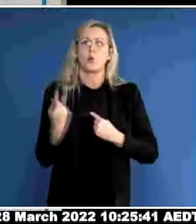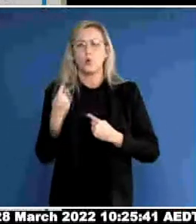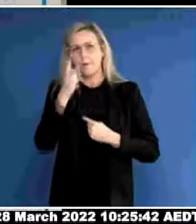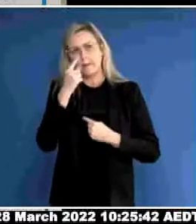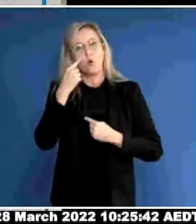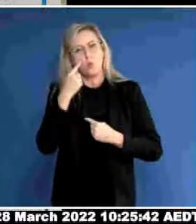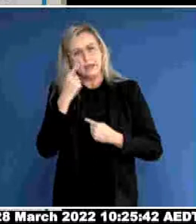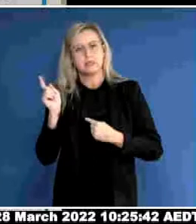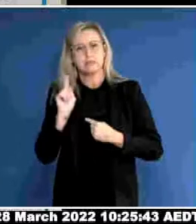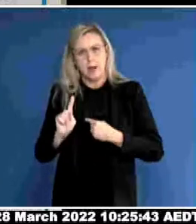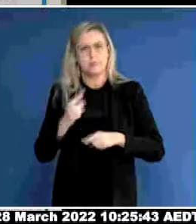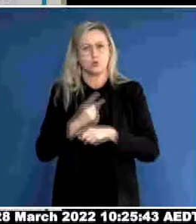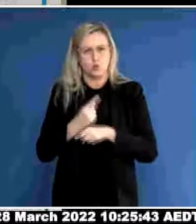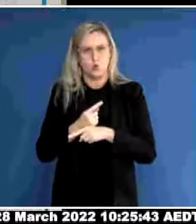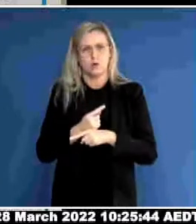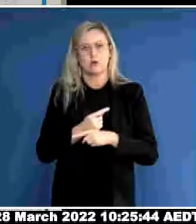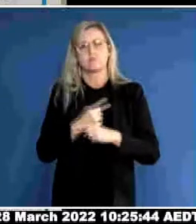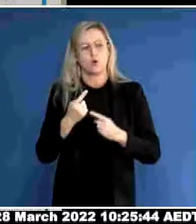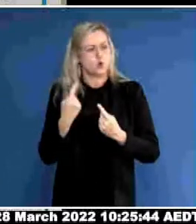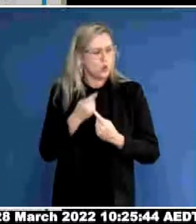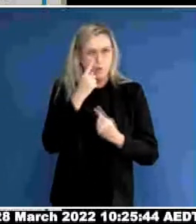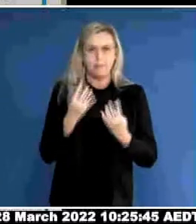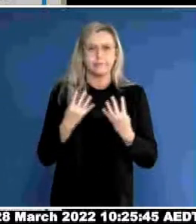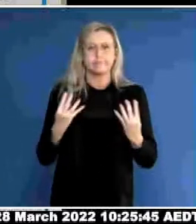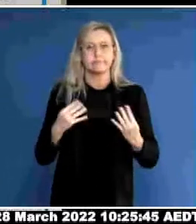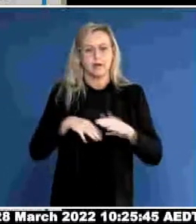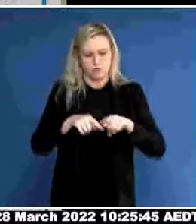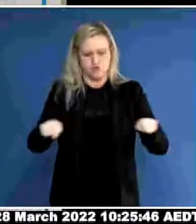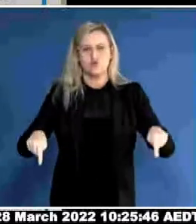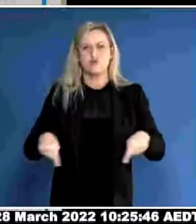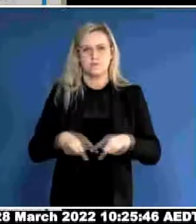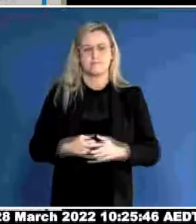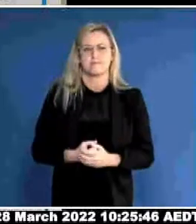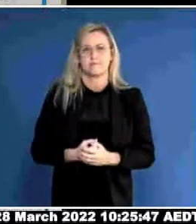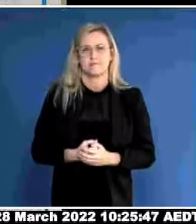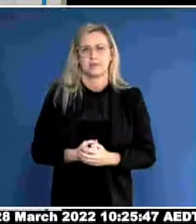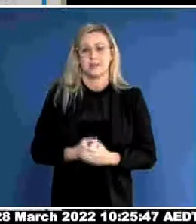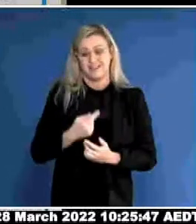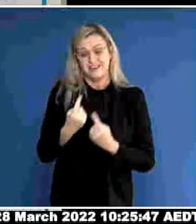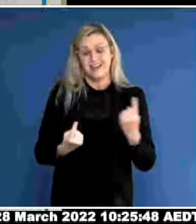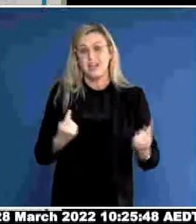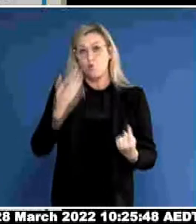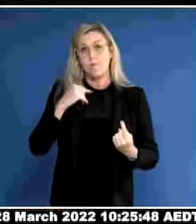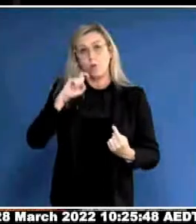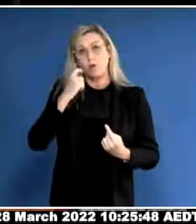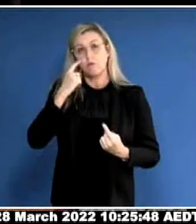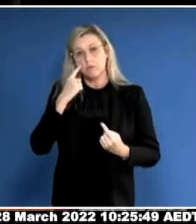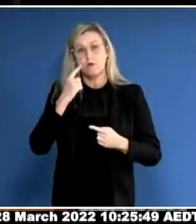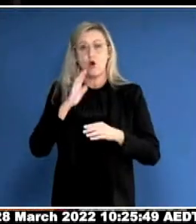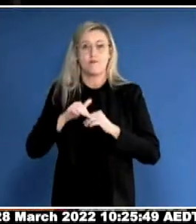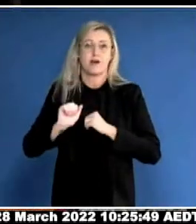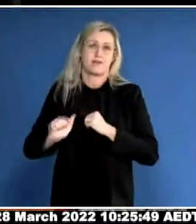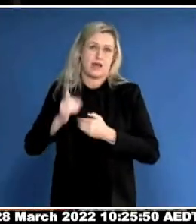day. All of the women will share their experiences of violence and abuse. Their stories will be confronting